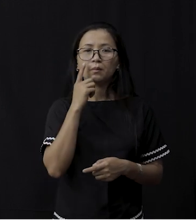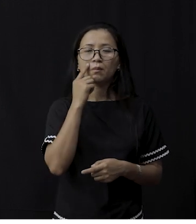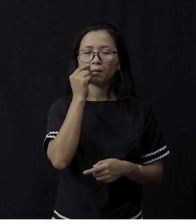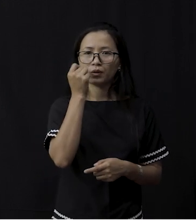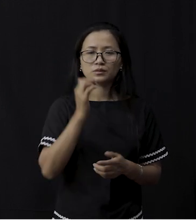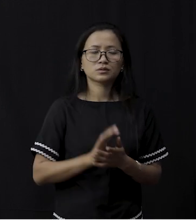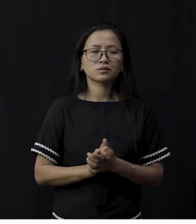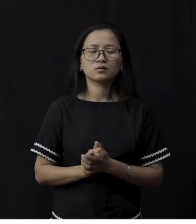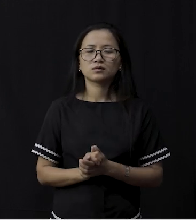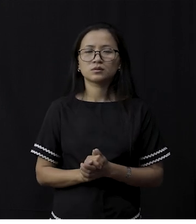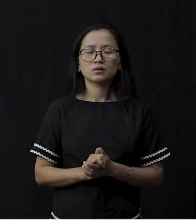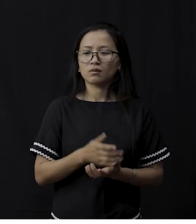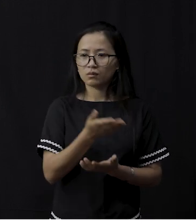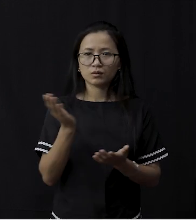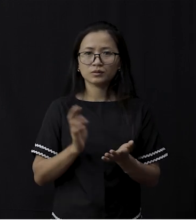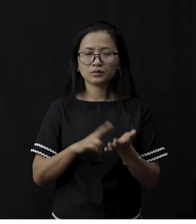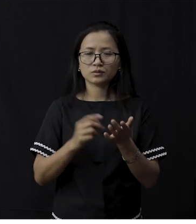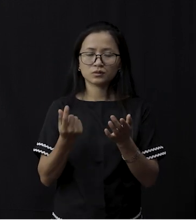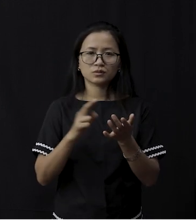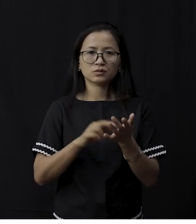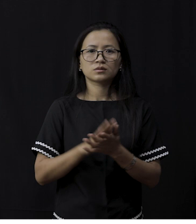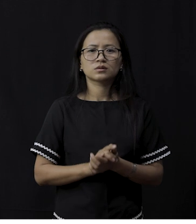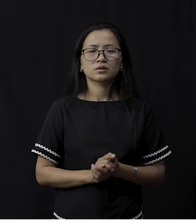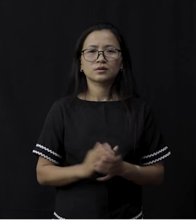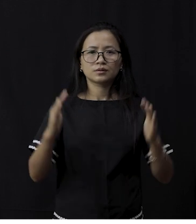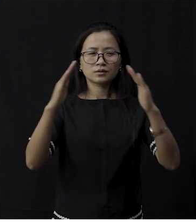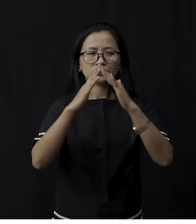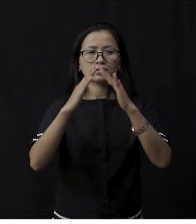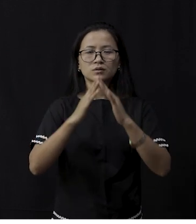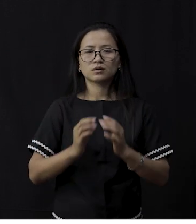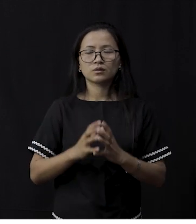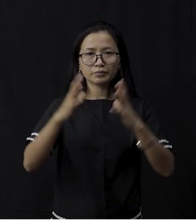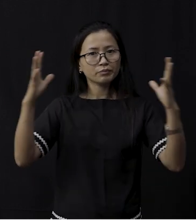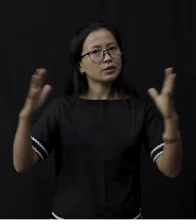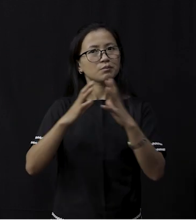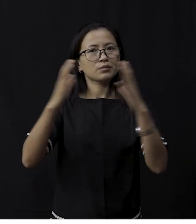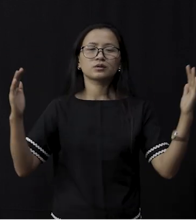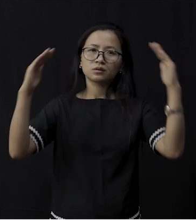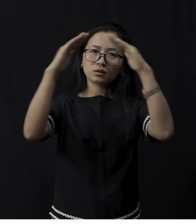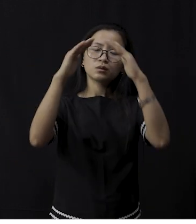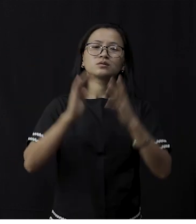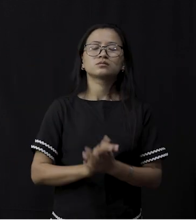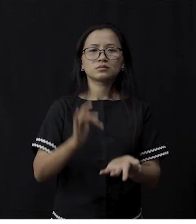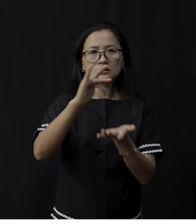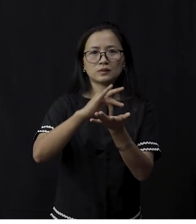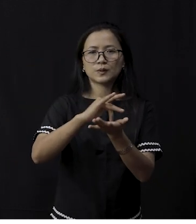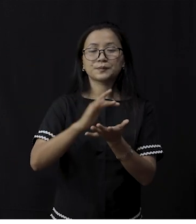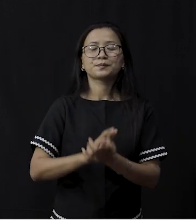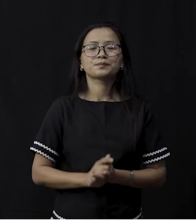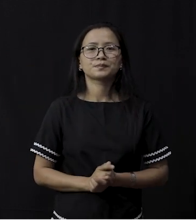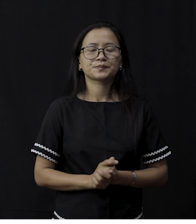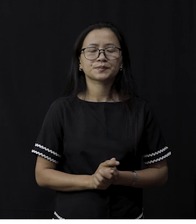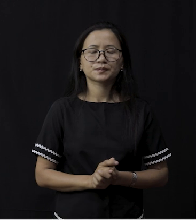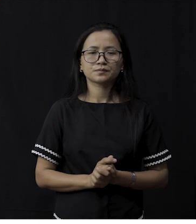are all called nouns. Then you see a cottage and you see a big house. So that's a place, that is